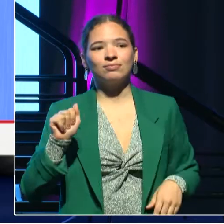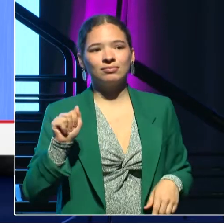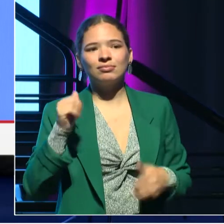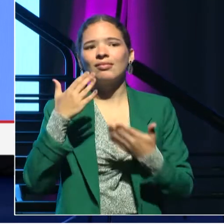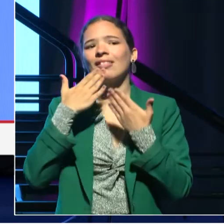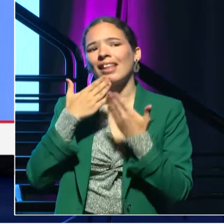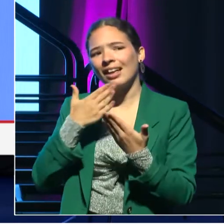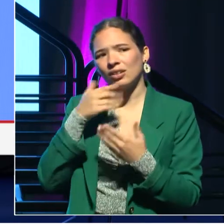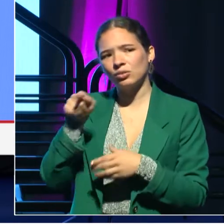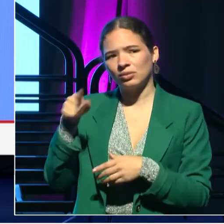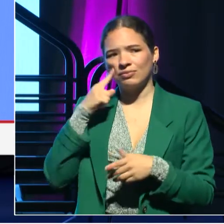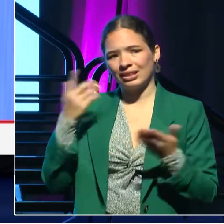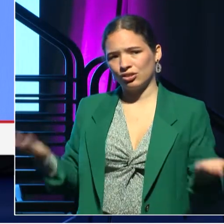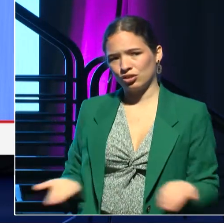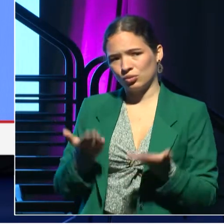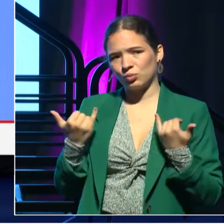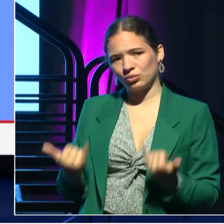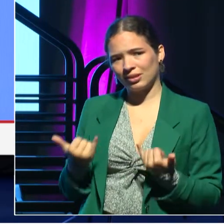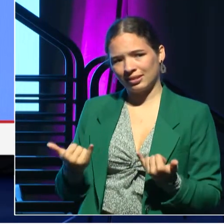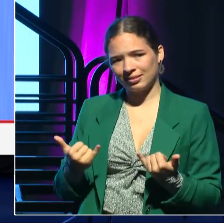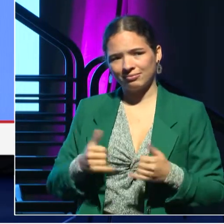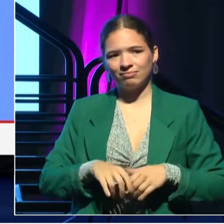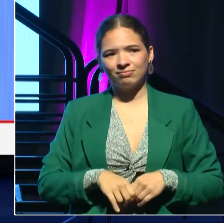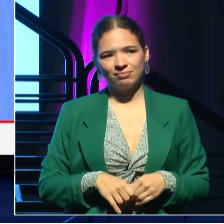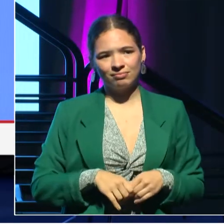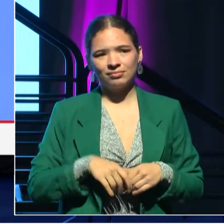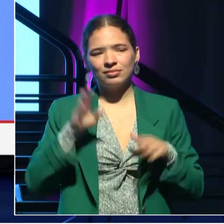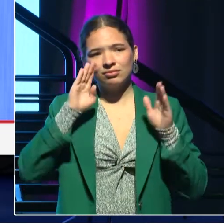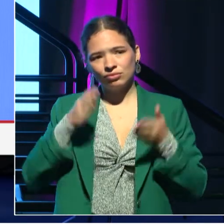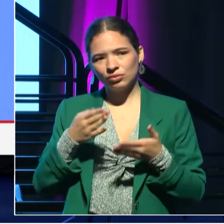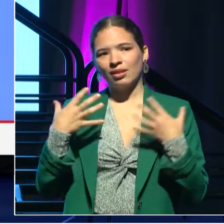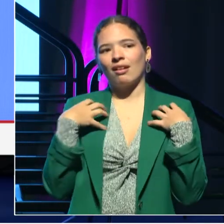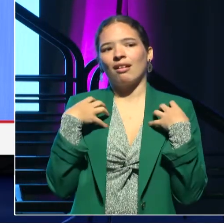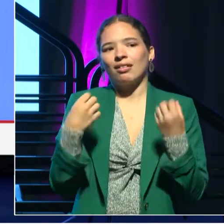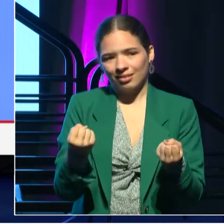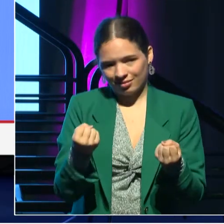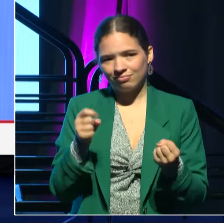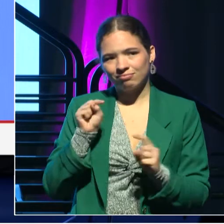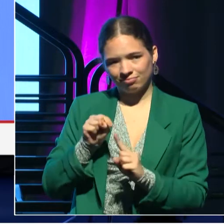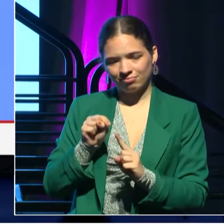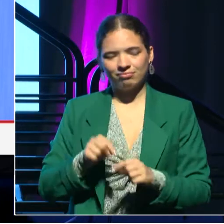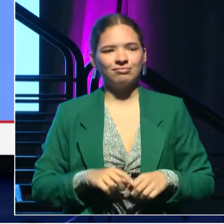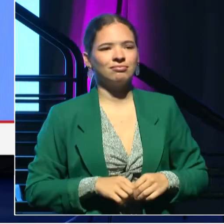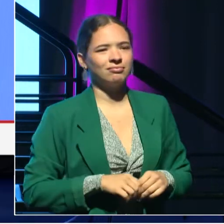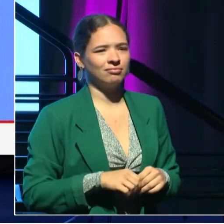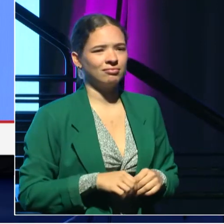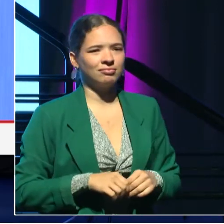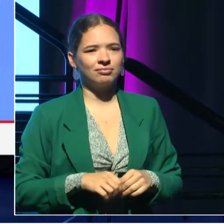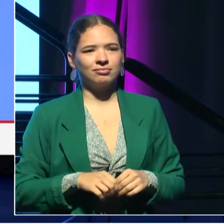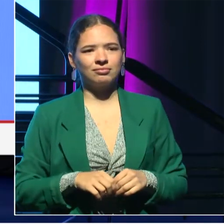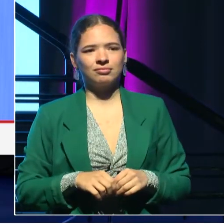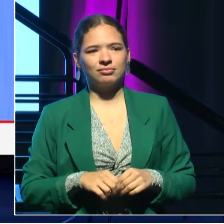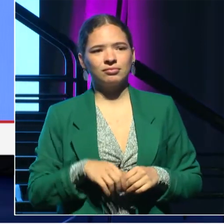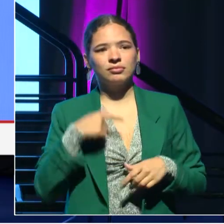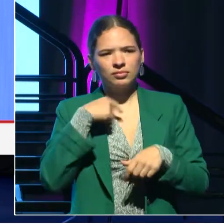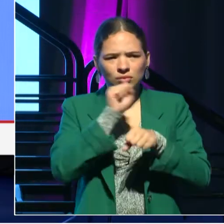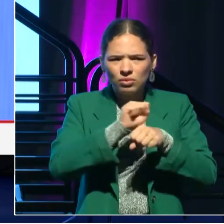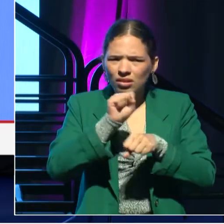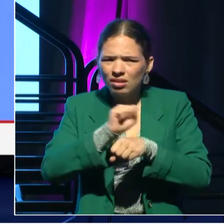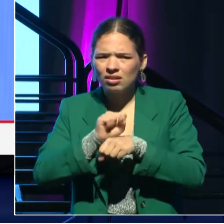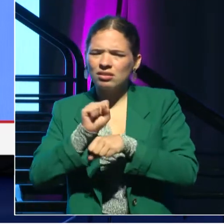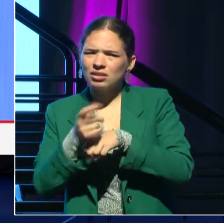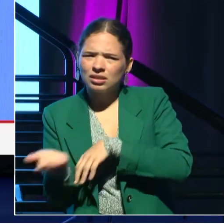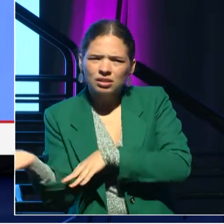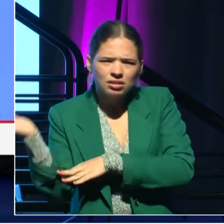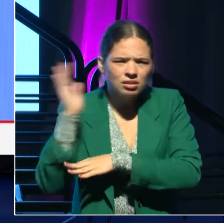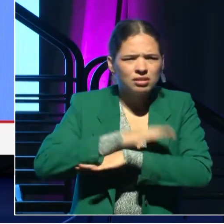And when we leave here today to return to our homes after a long day of work. In activism, remember